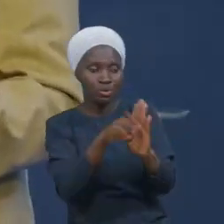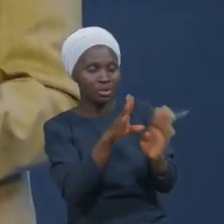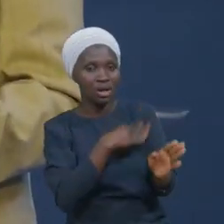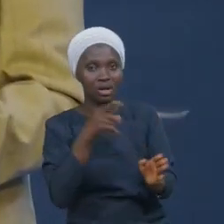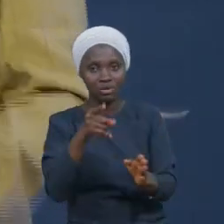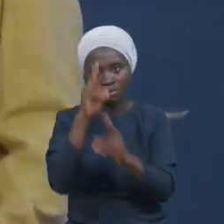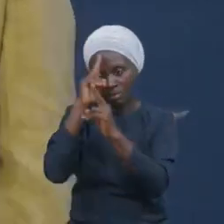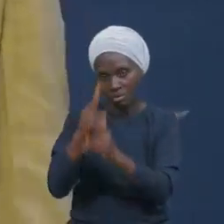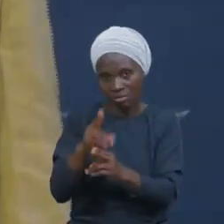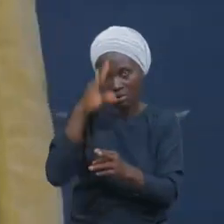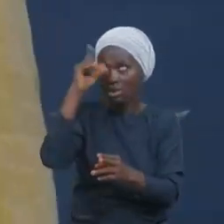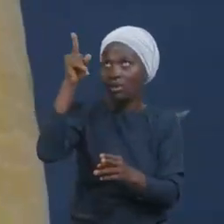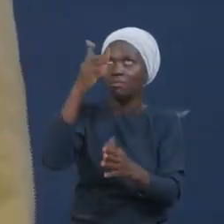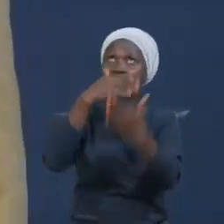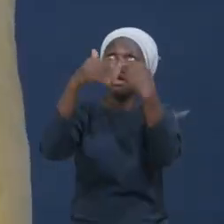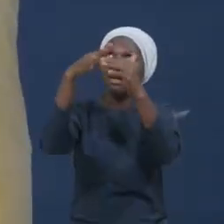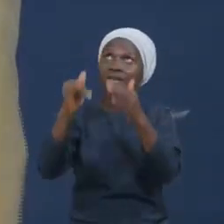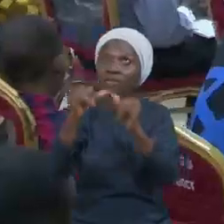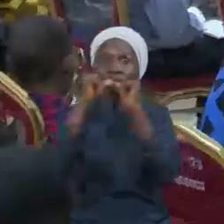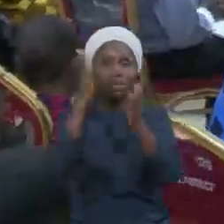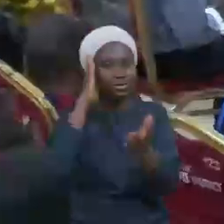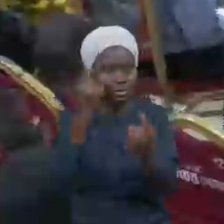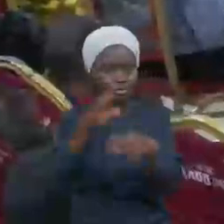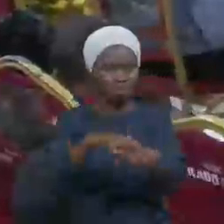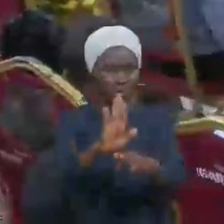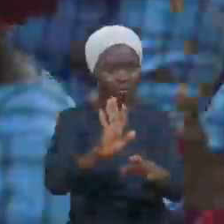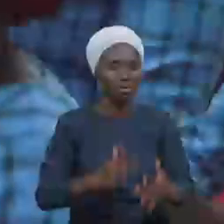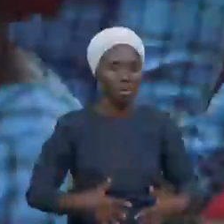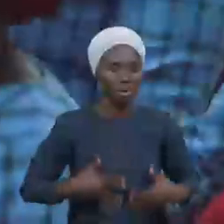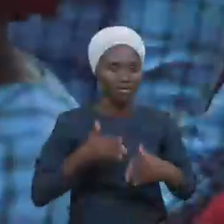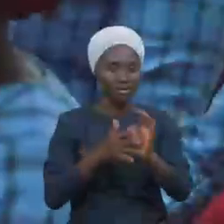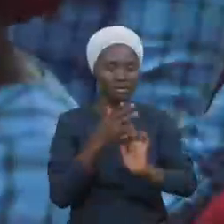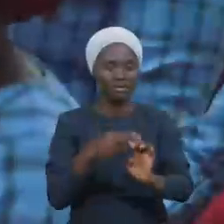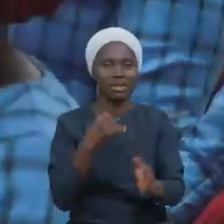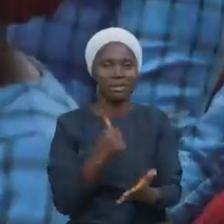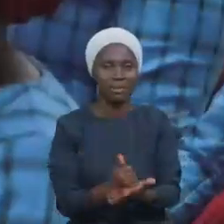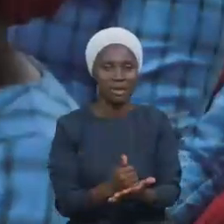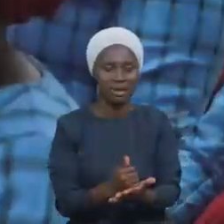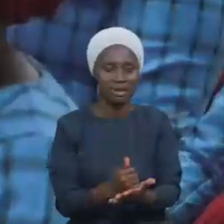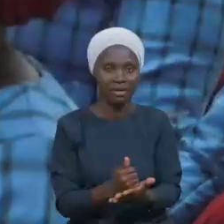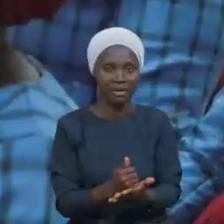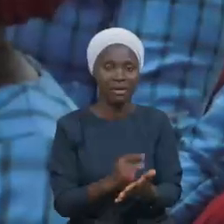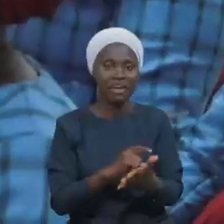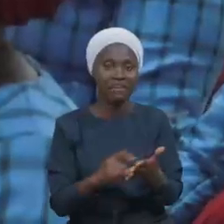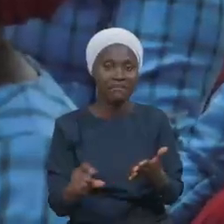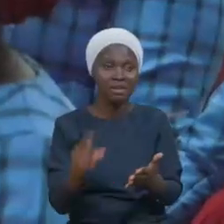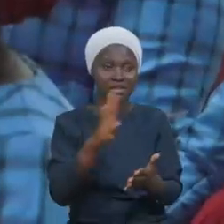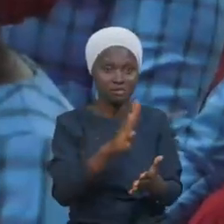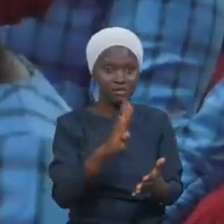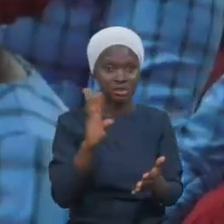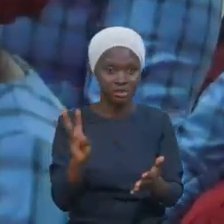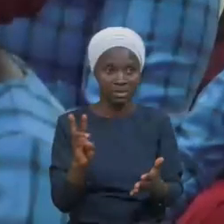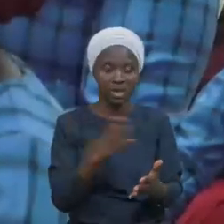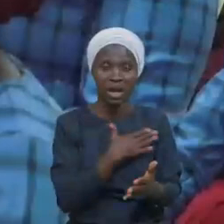him, heavenly blessings will come upon your life. Verse 46, and